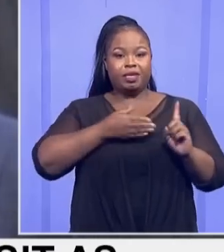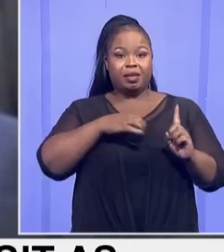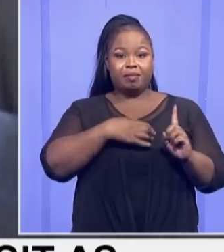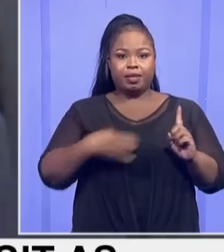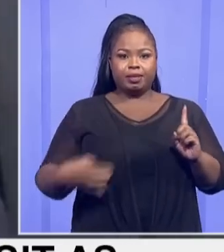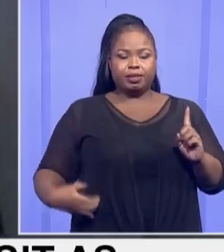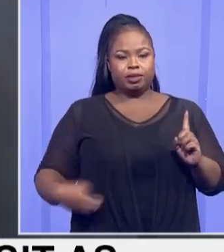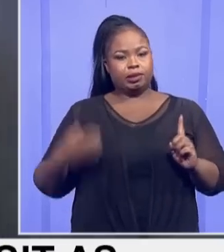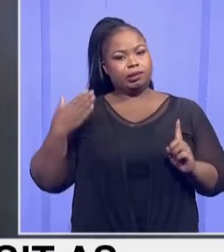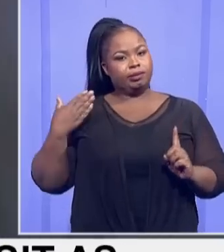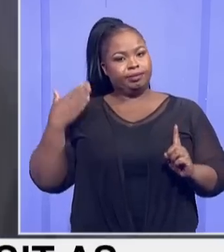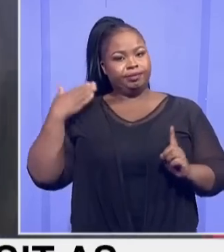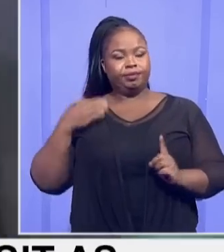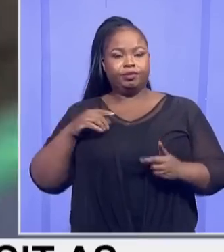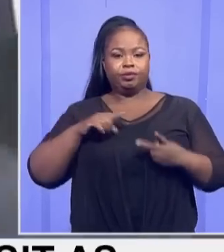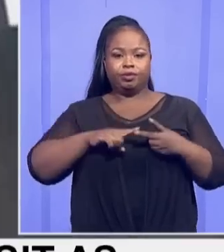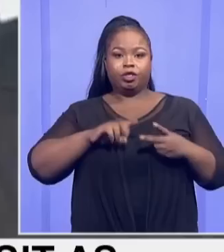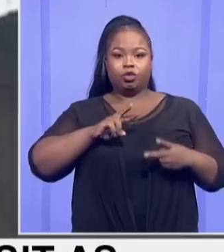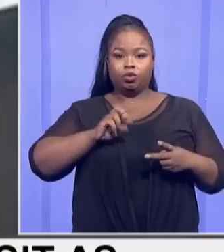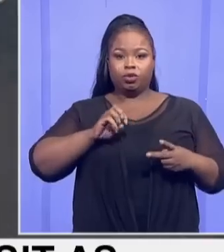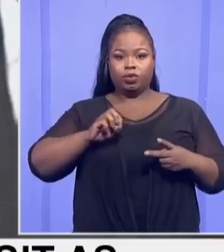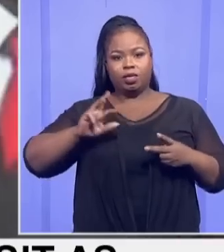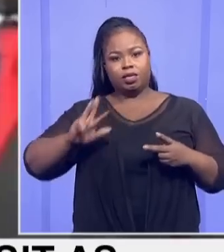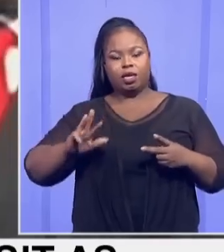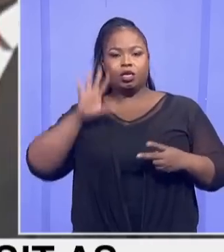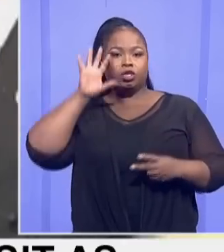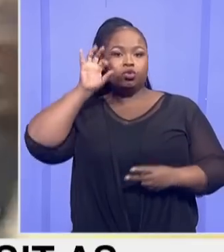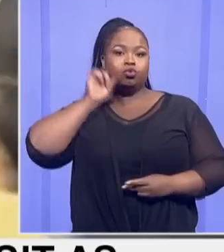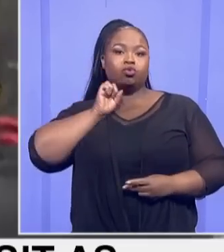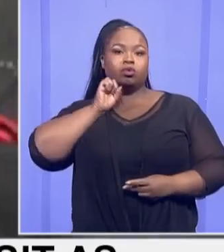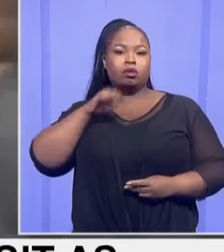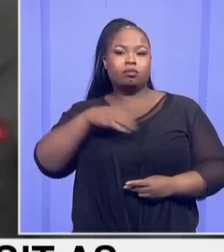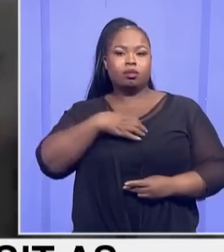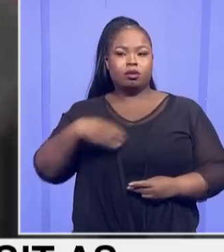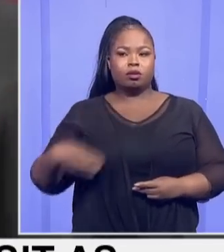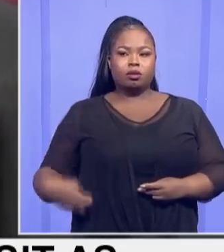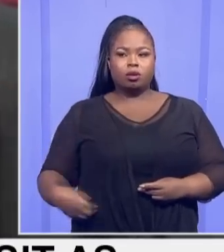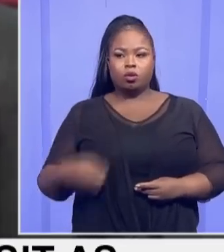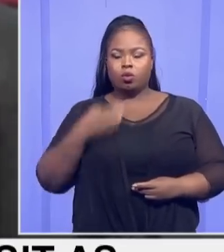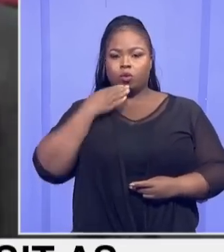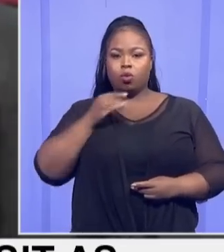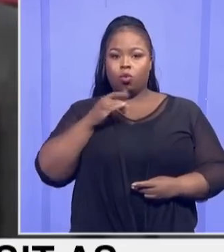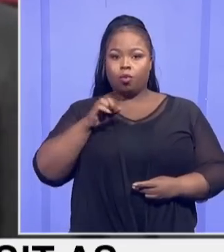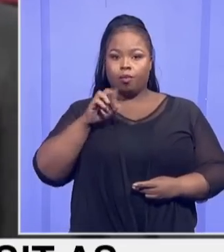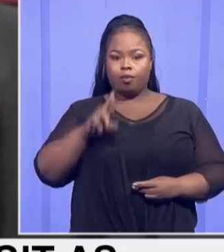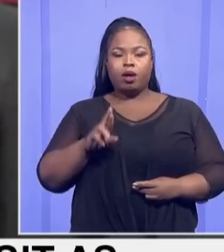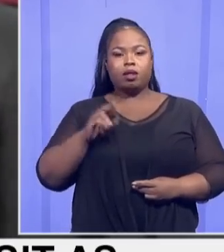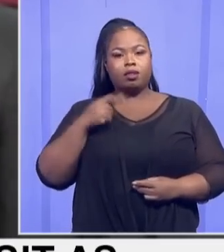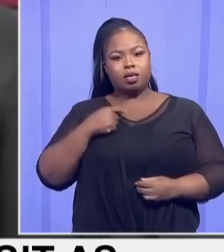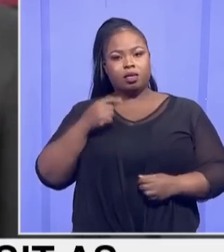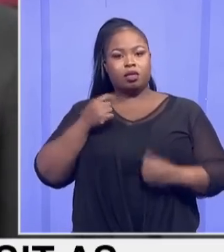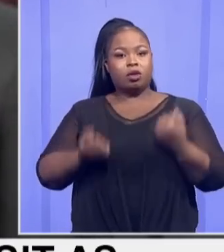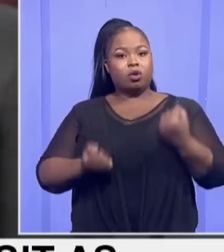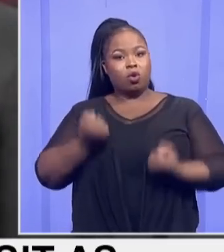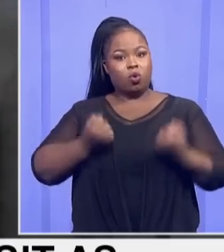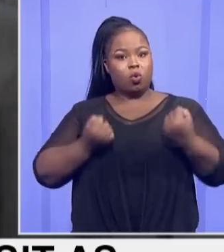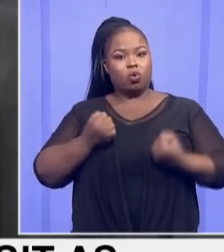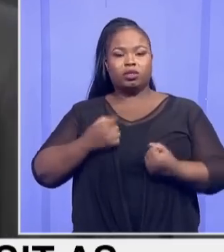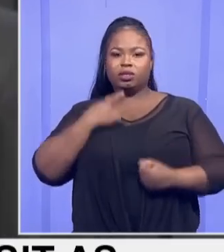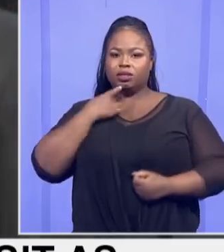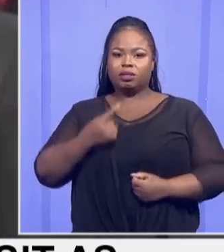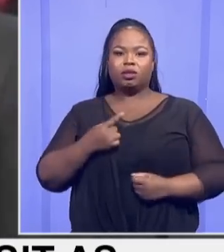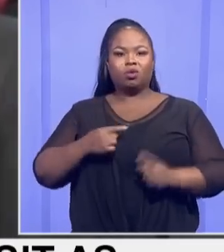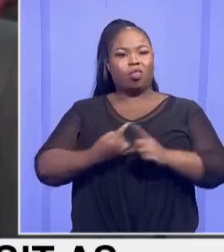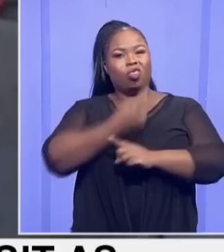In 2009, then Sudanese President Omar al-Bashir was indicted by the court for